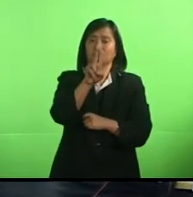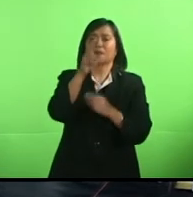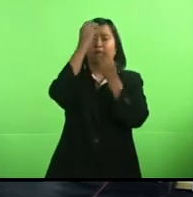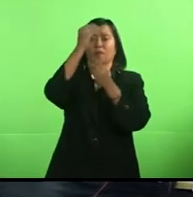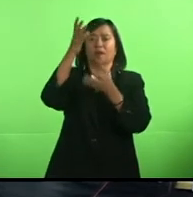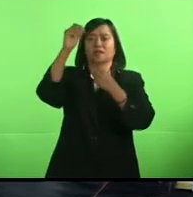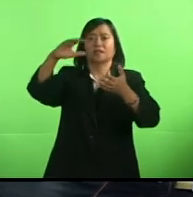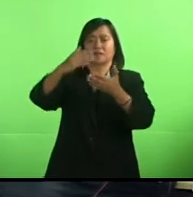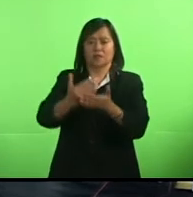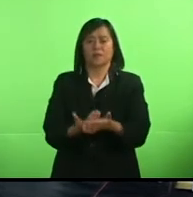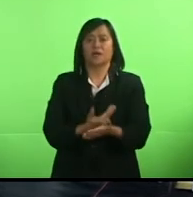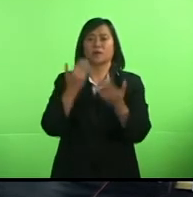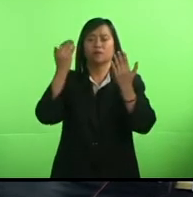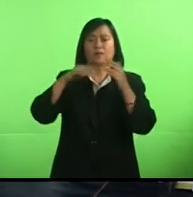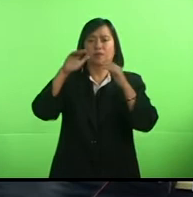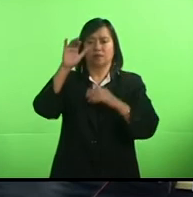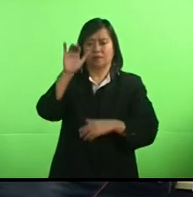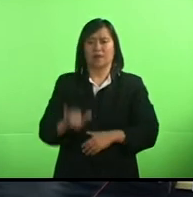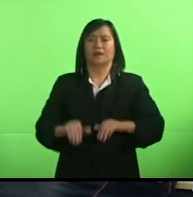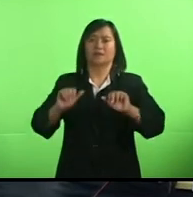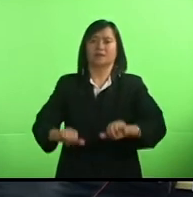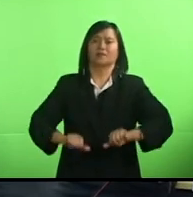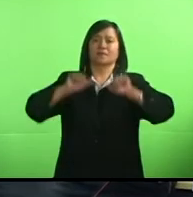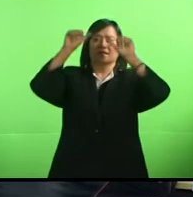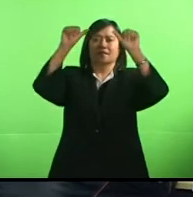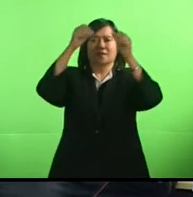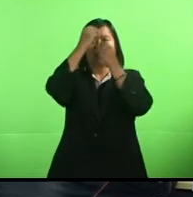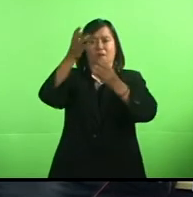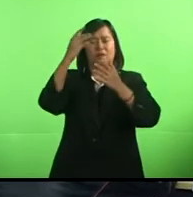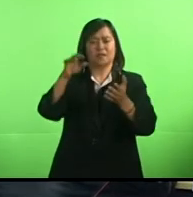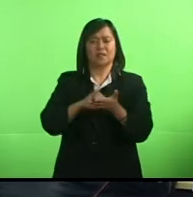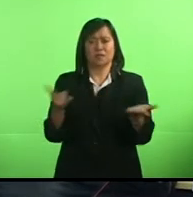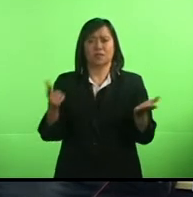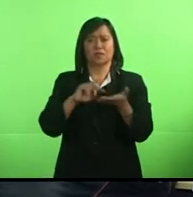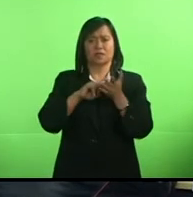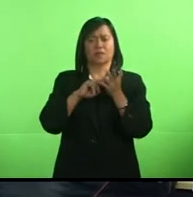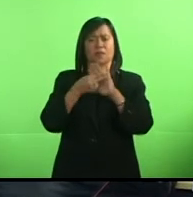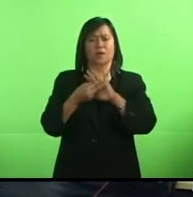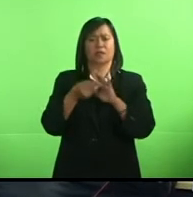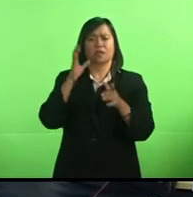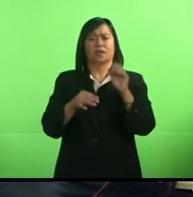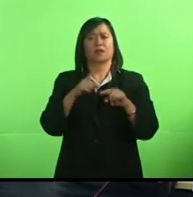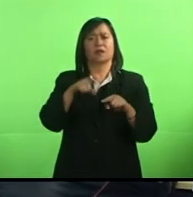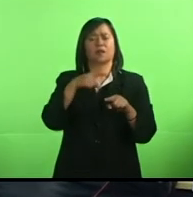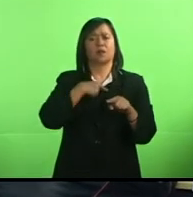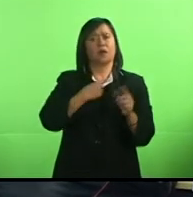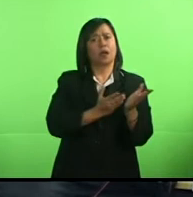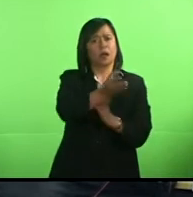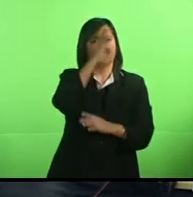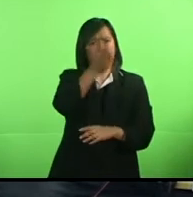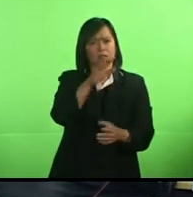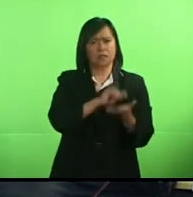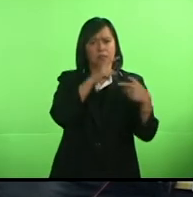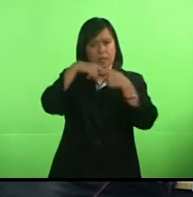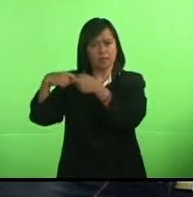related in the sense of, you know, kita nak tanya, is it, does the copyright punya isu ni, this concern ni,